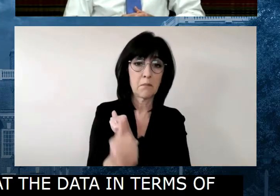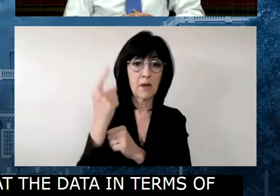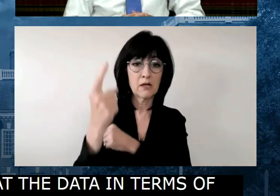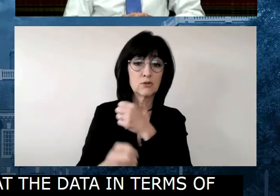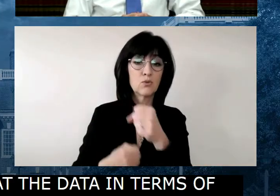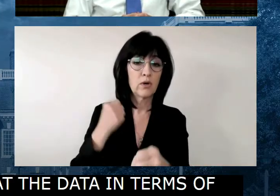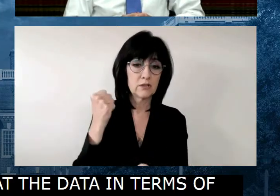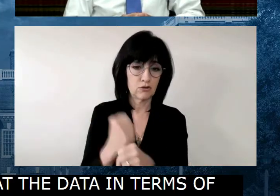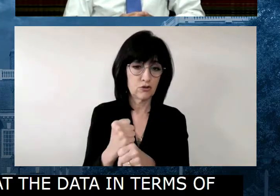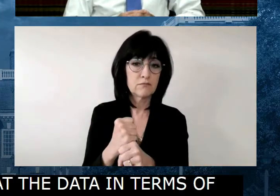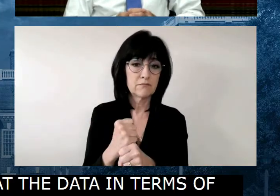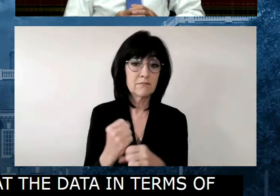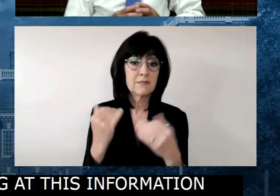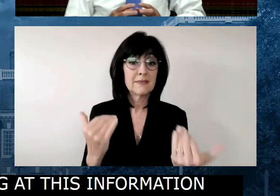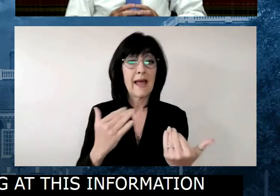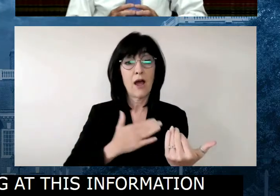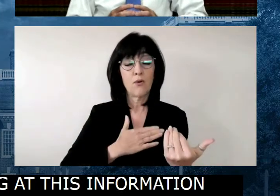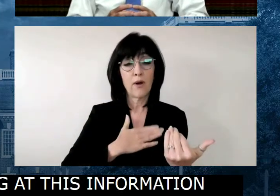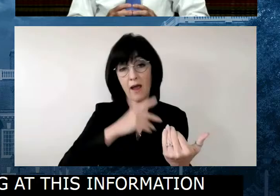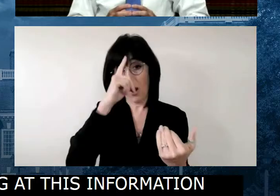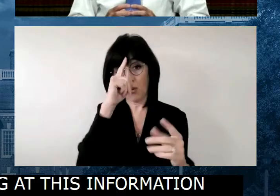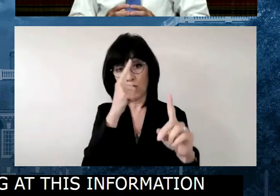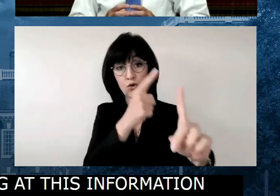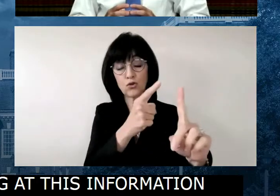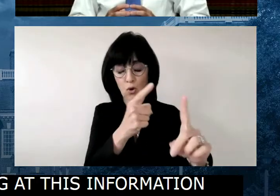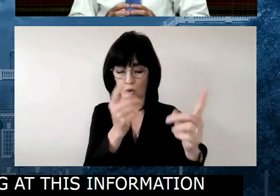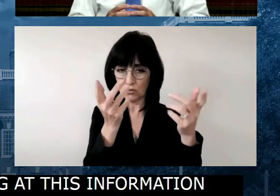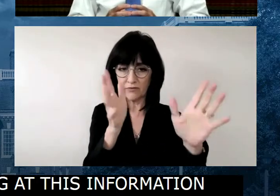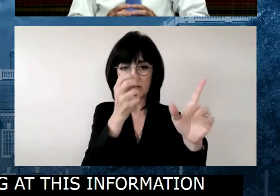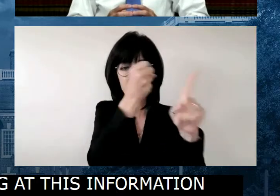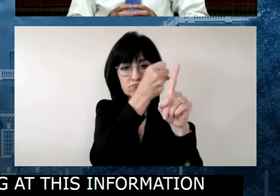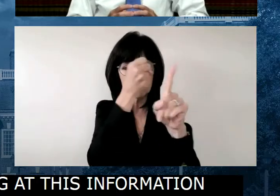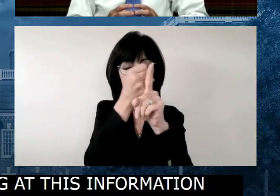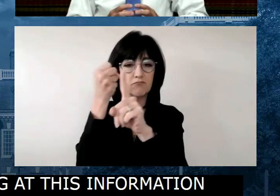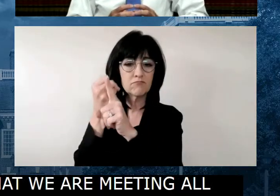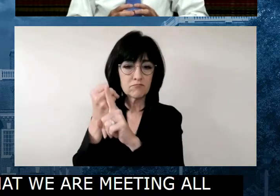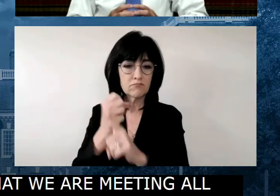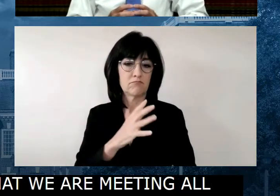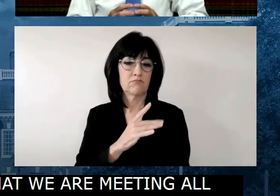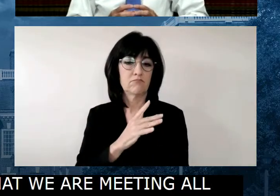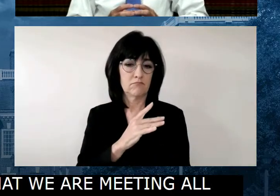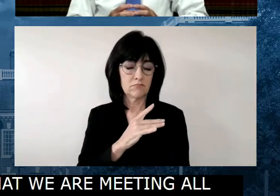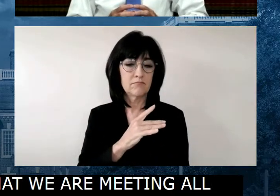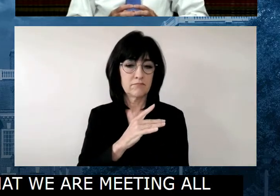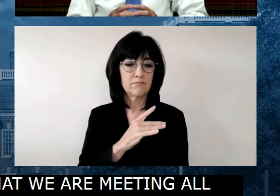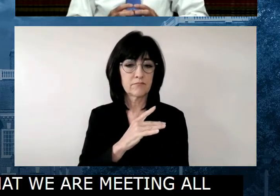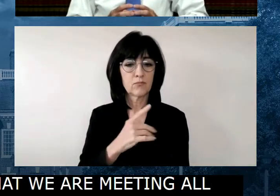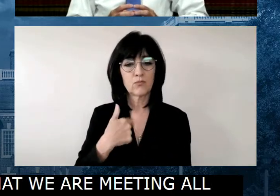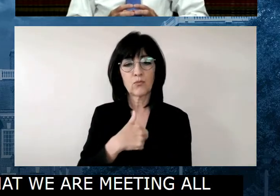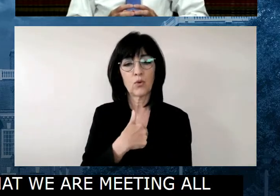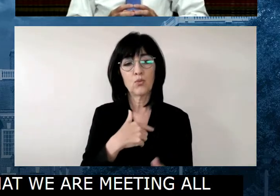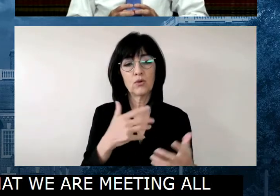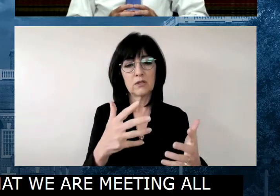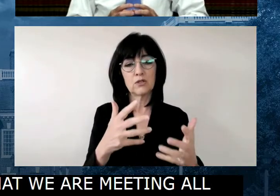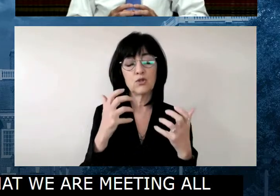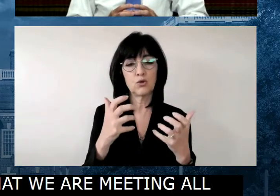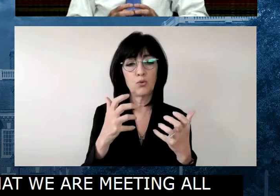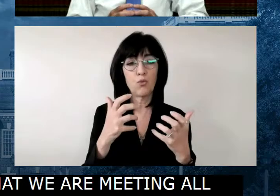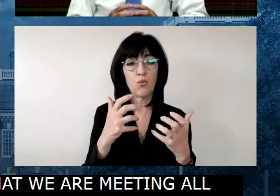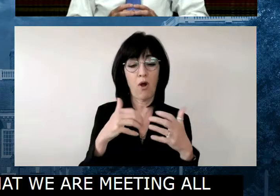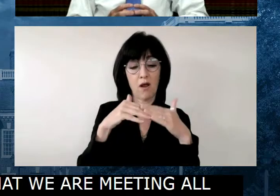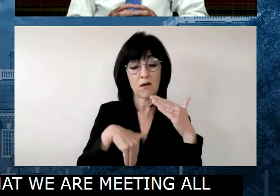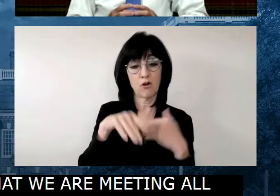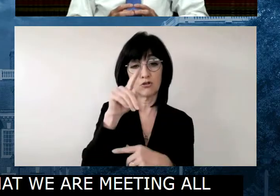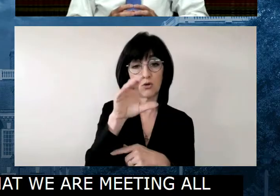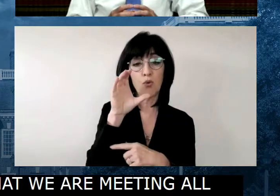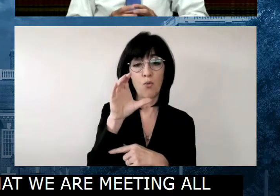goals. We're under 100 new positive cases on a 7-day moving average. That was the goal, to get under 100. This frankly puts